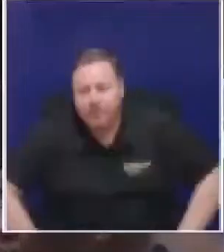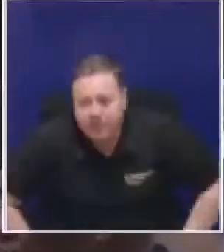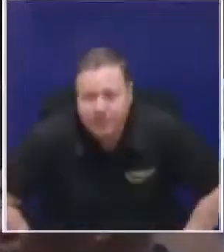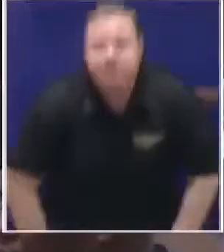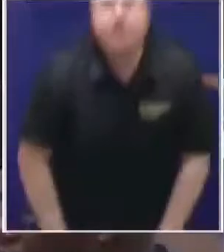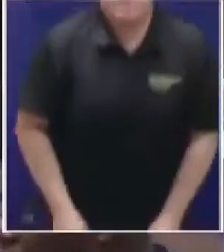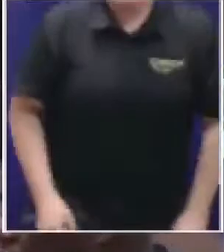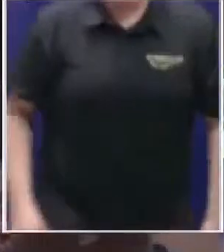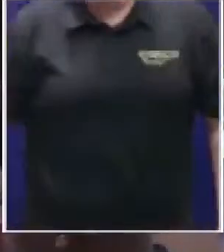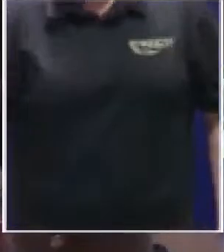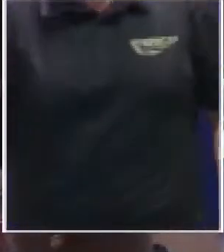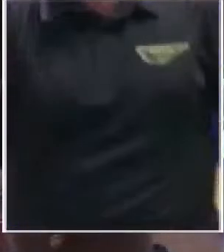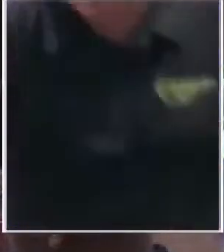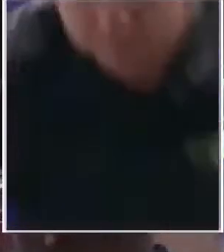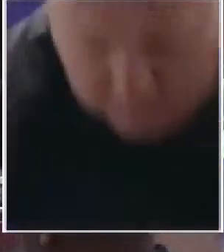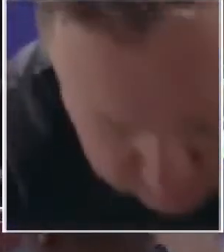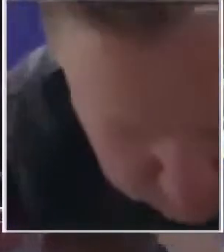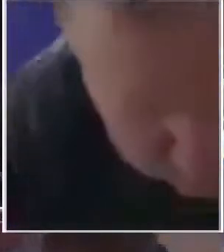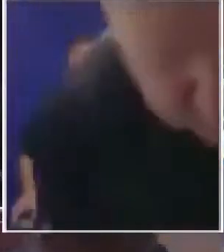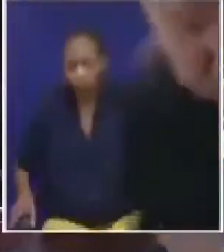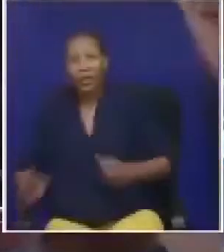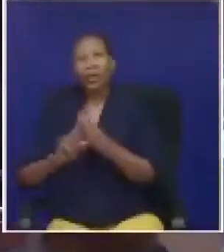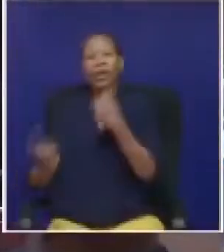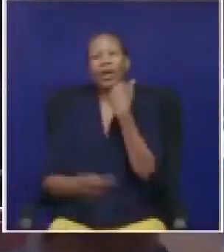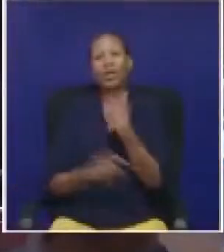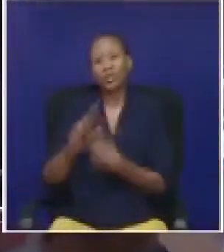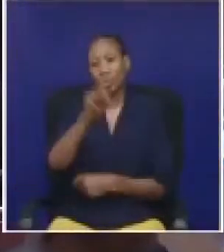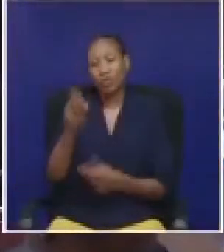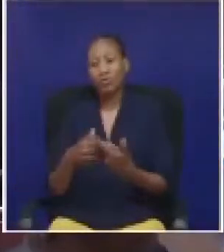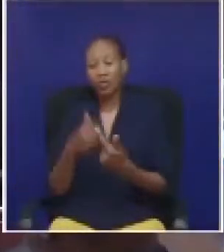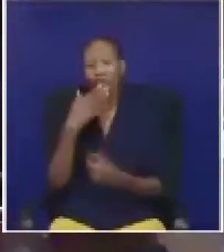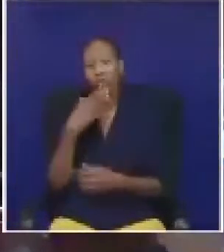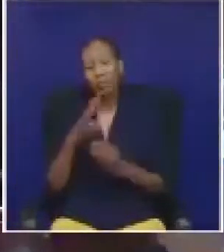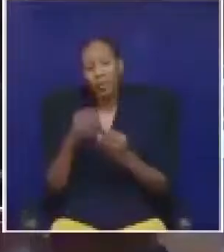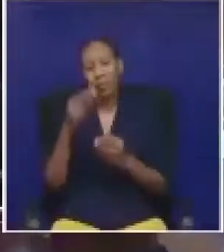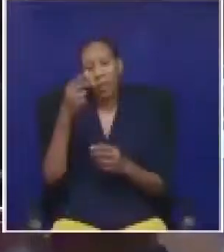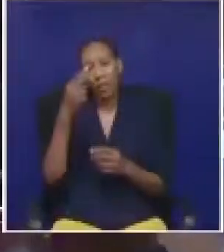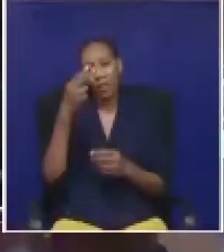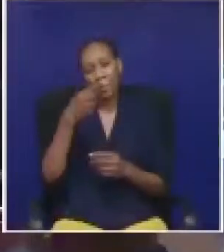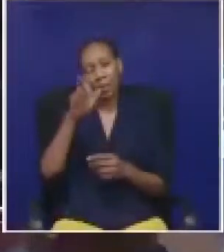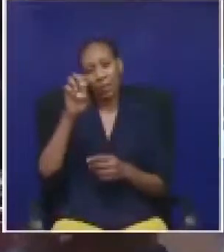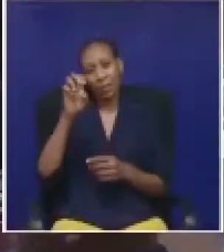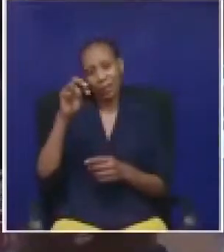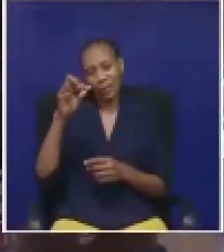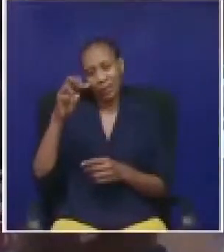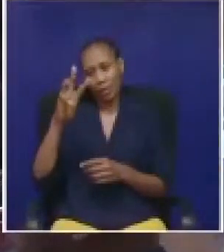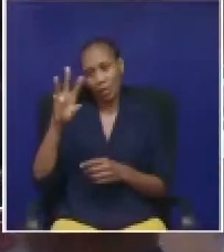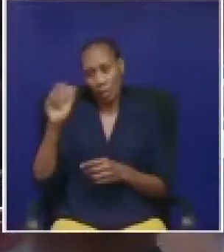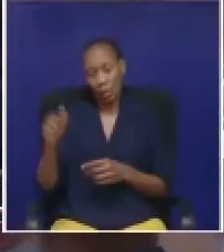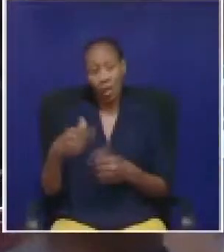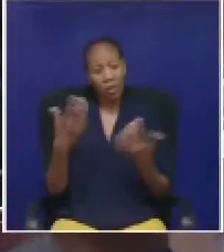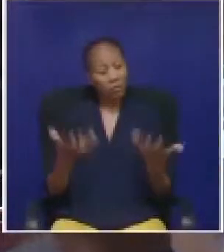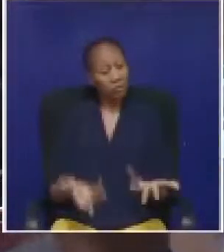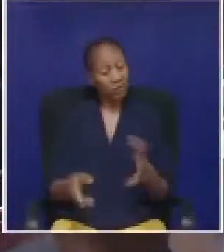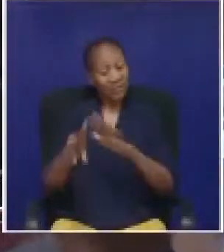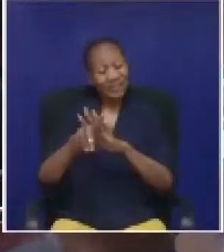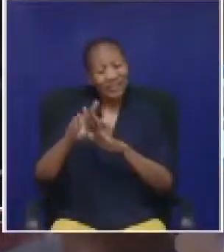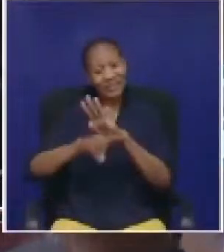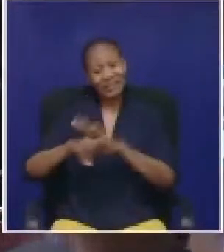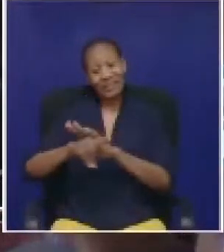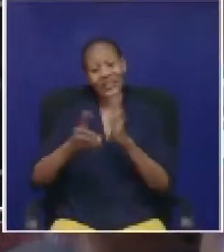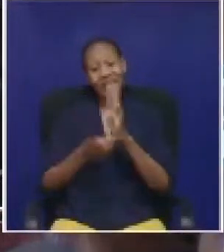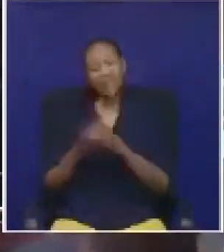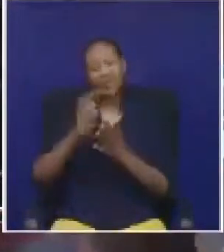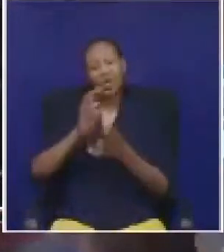Deputy President. Honorable members, the last question has been asked by the Honorable Hlongo. The question is, given that the district development model